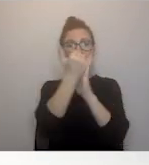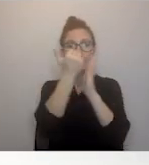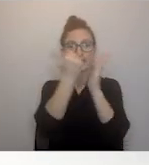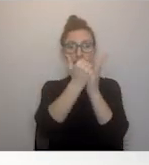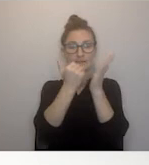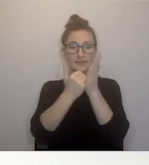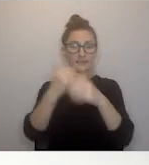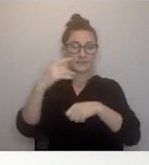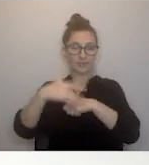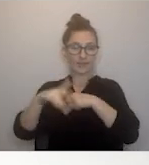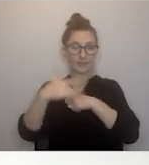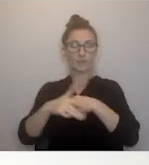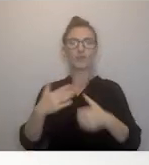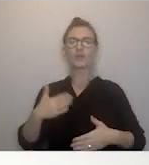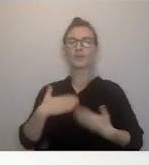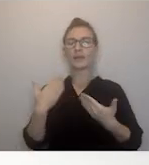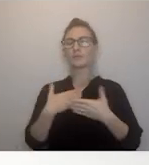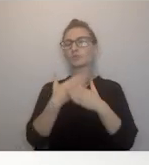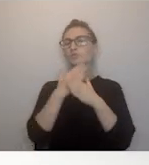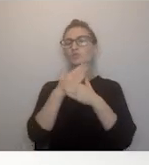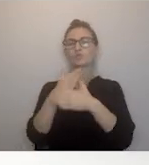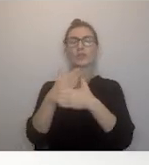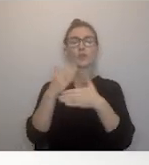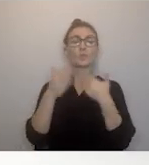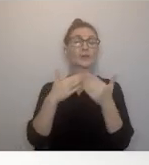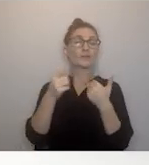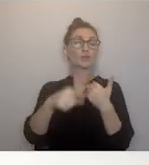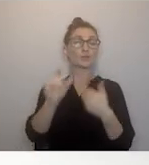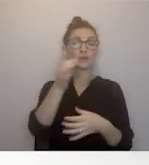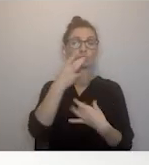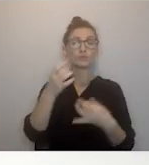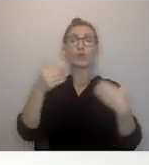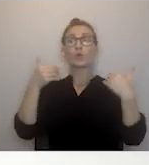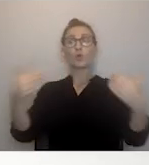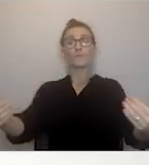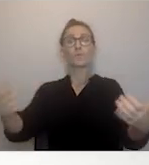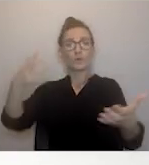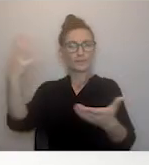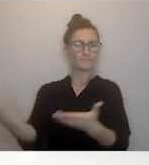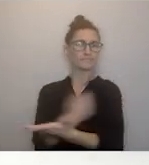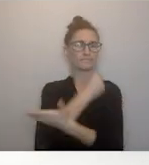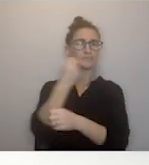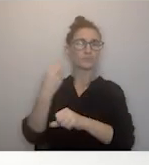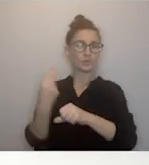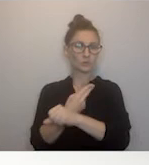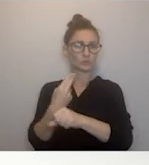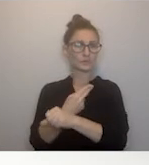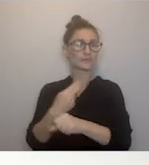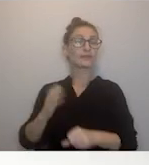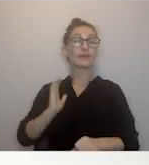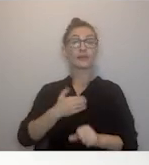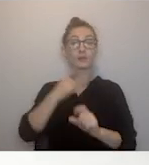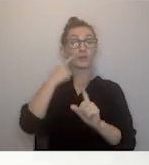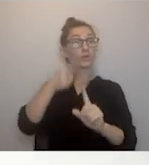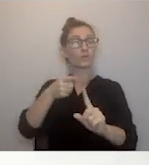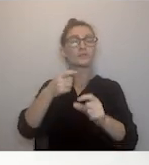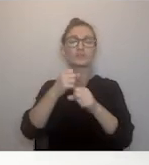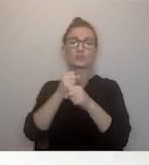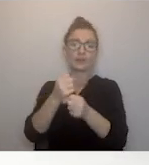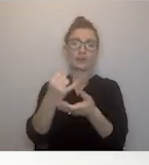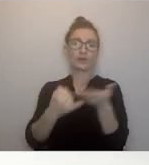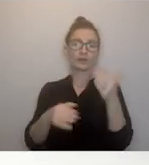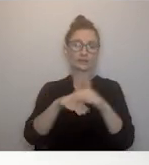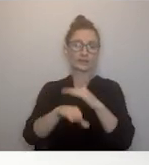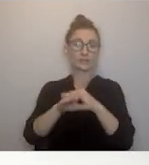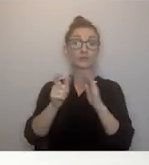have lots and lots of lessons, and I'm happy to share whatever you're interested in. Obviously, go forth and replicate, as I've said before. Our goal is